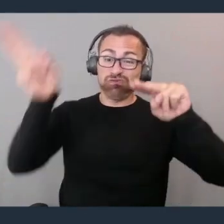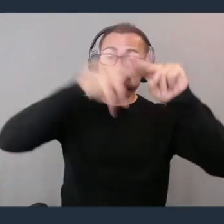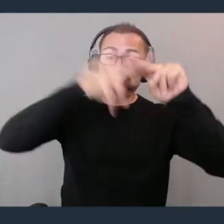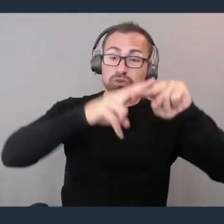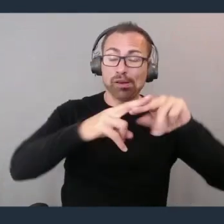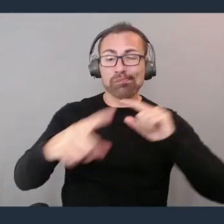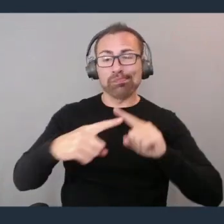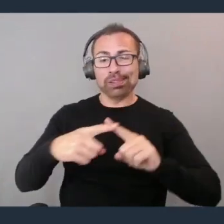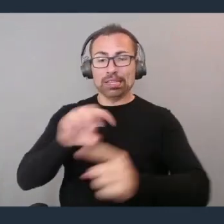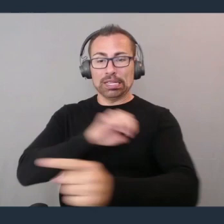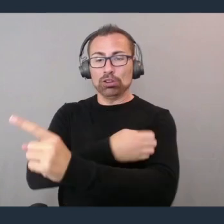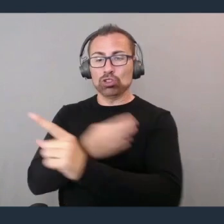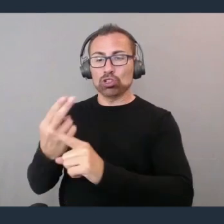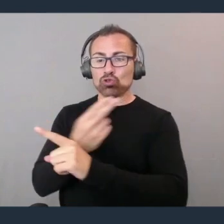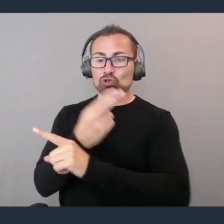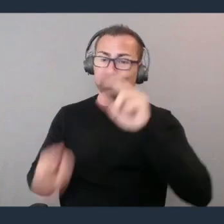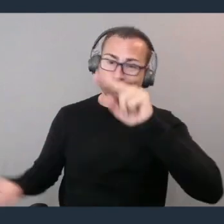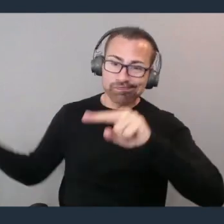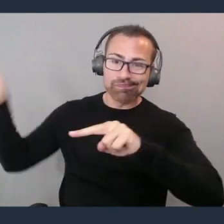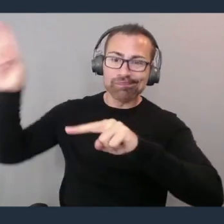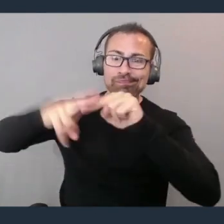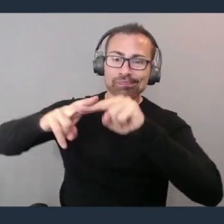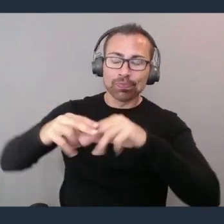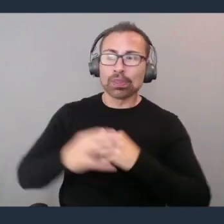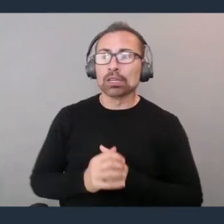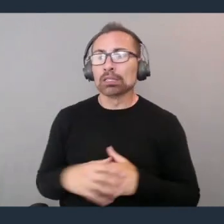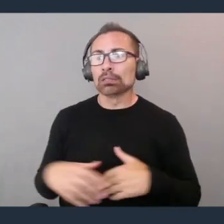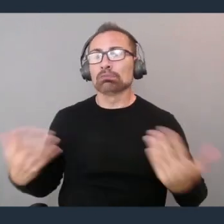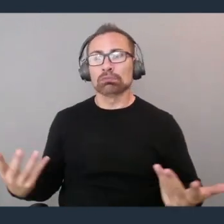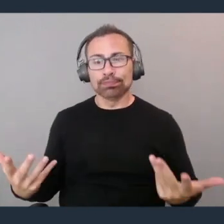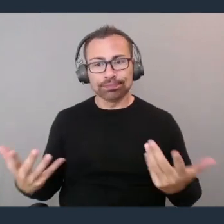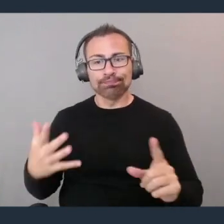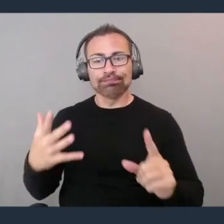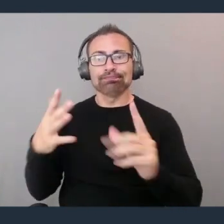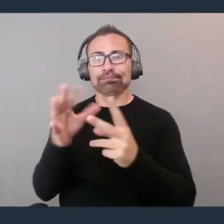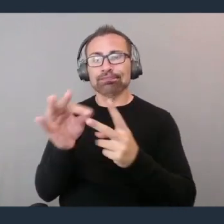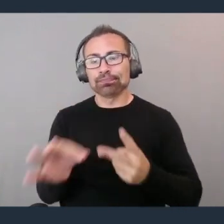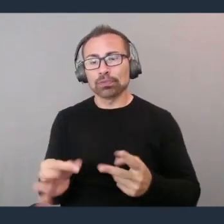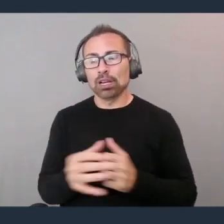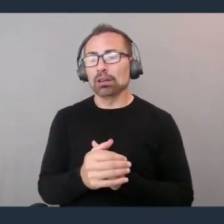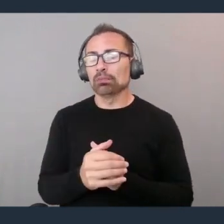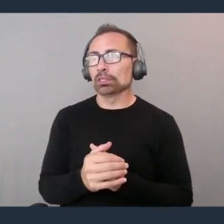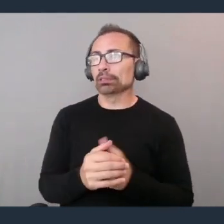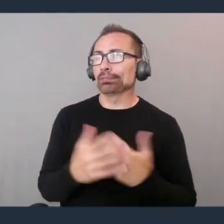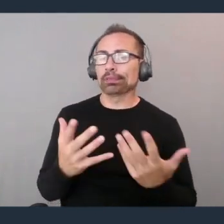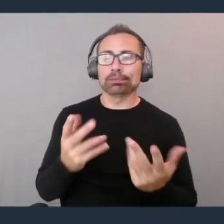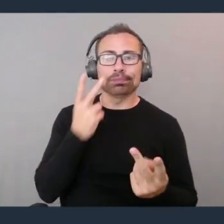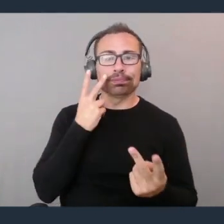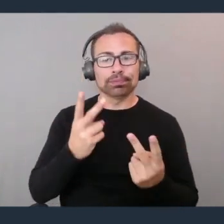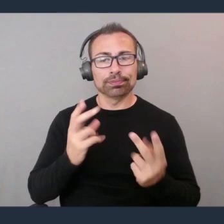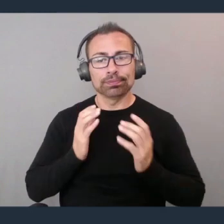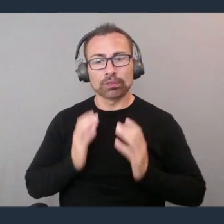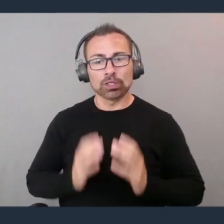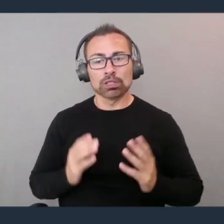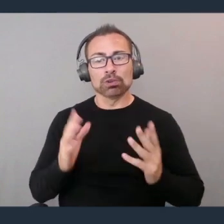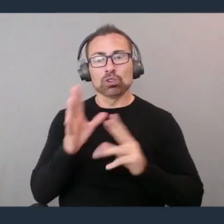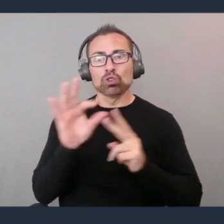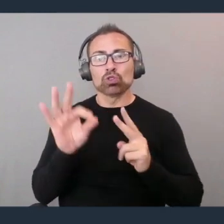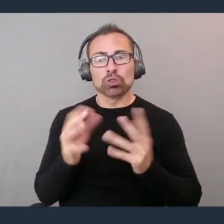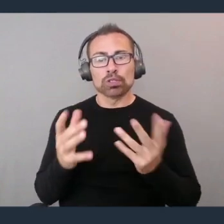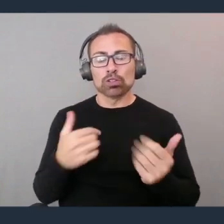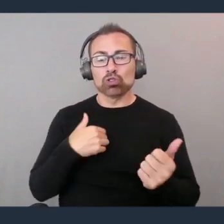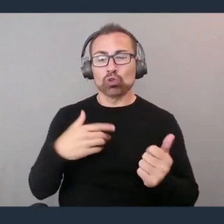using. And so, the options that kind of, what we see our customers choose off are, okay, do I,